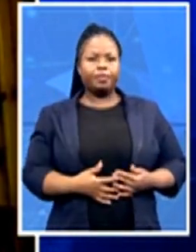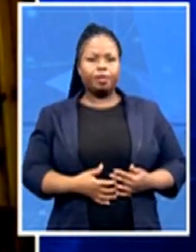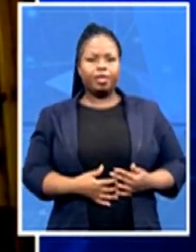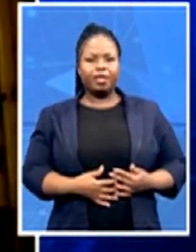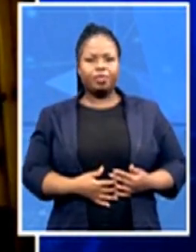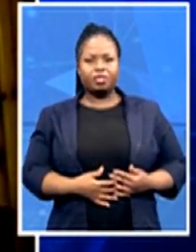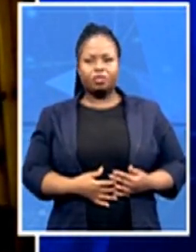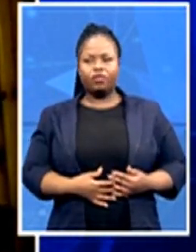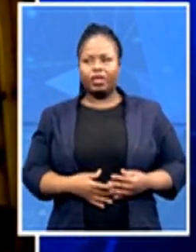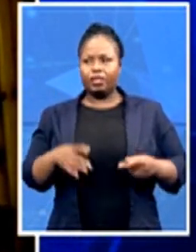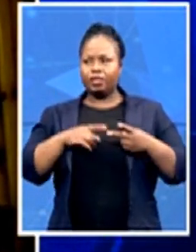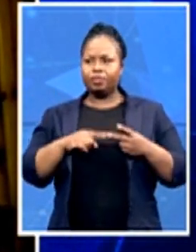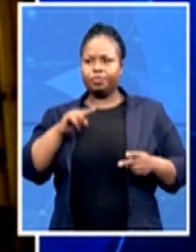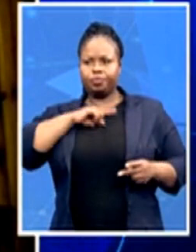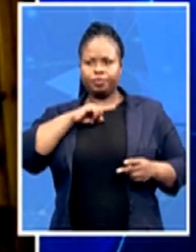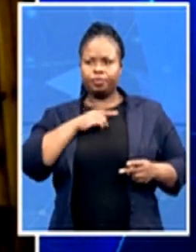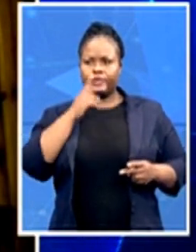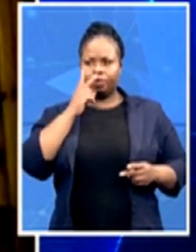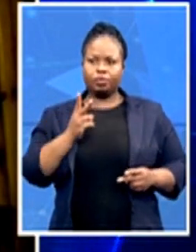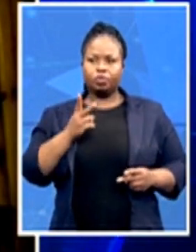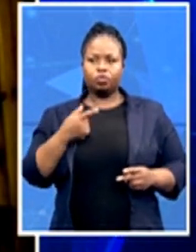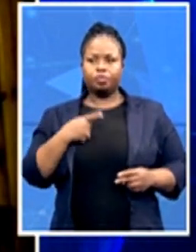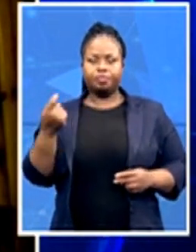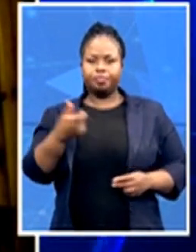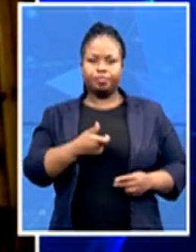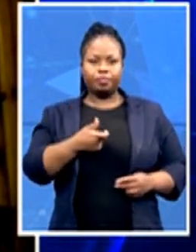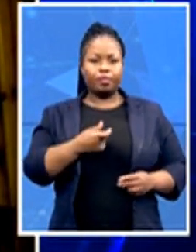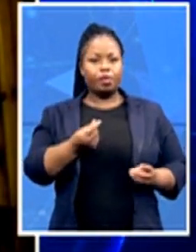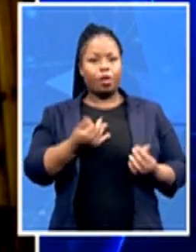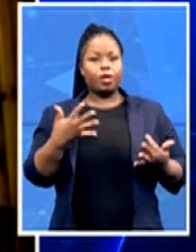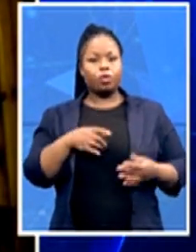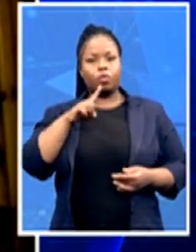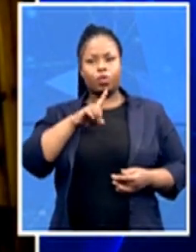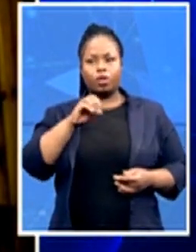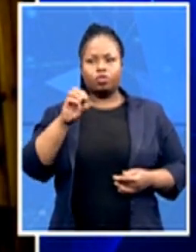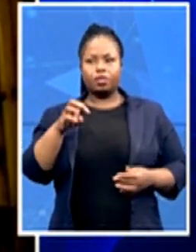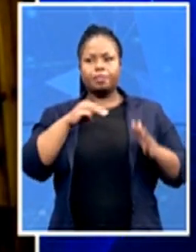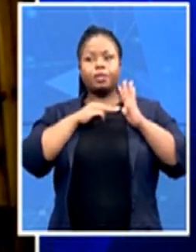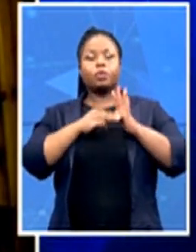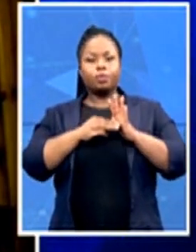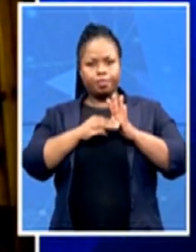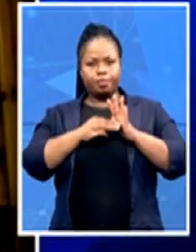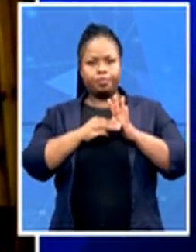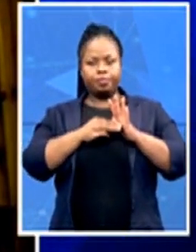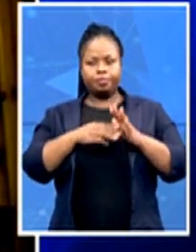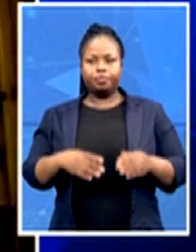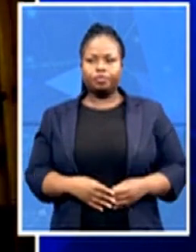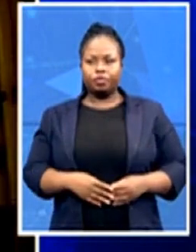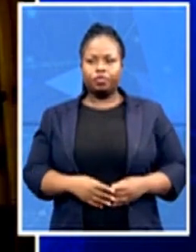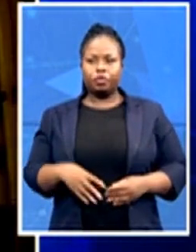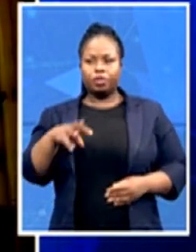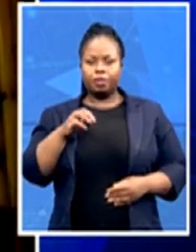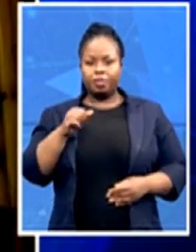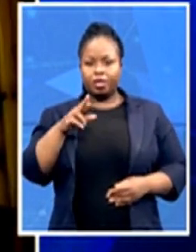made compensation to the amount of 100 million so far, just in relation to Marikana and paying for the victims of Marikana. But